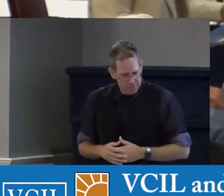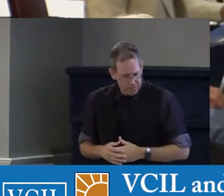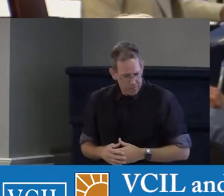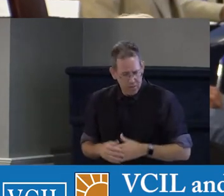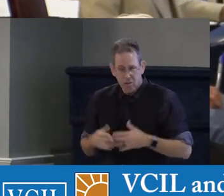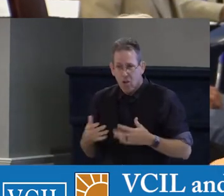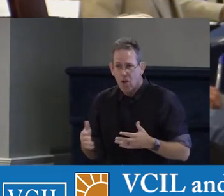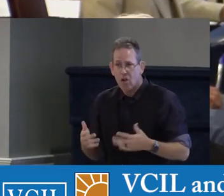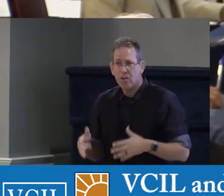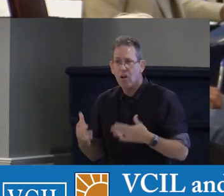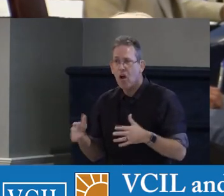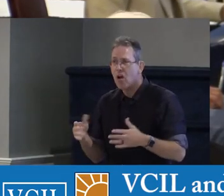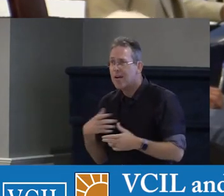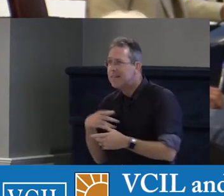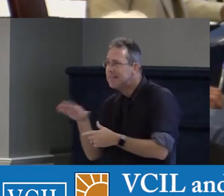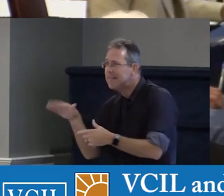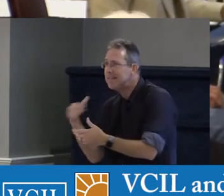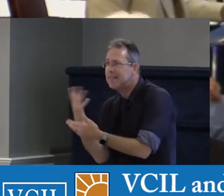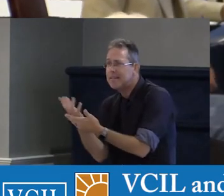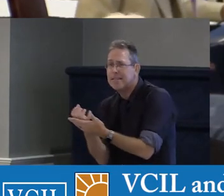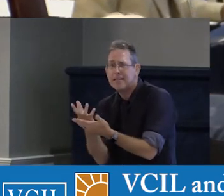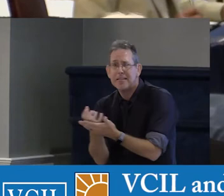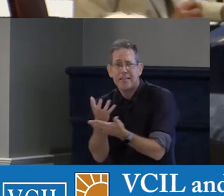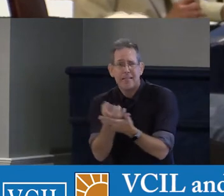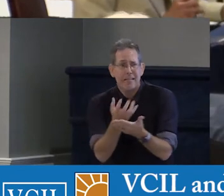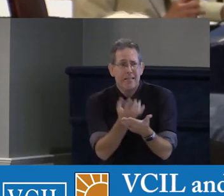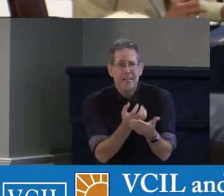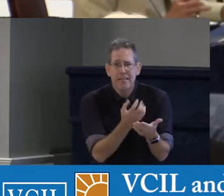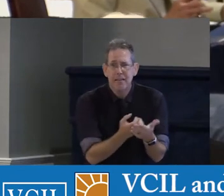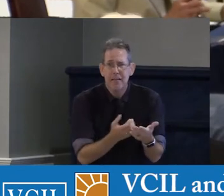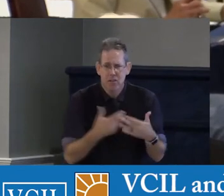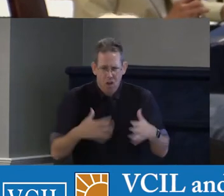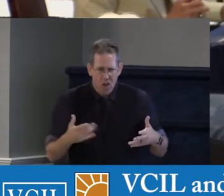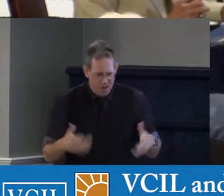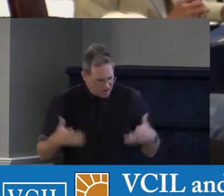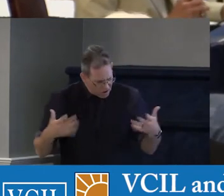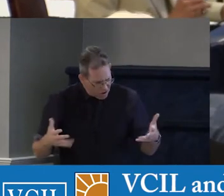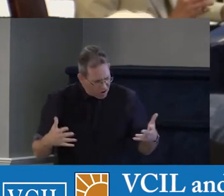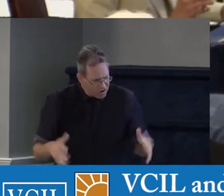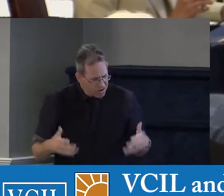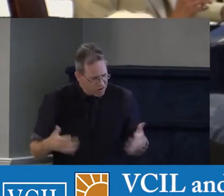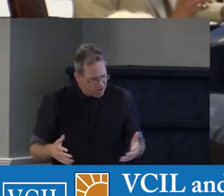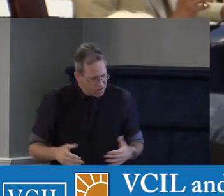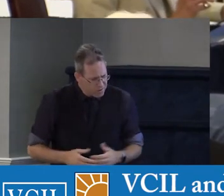of what's already ready, what's already ready, what's already ready, ours.